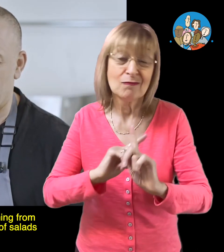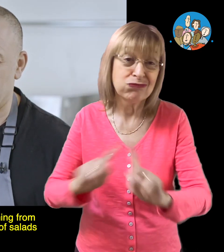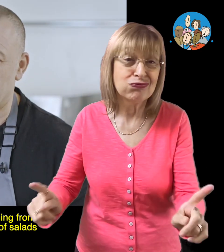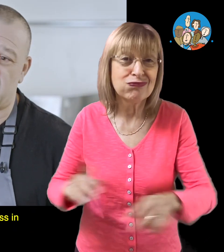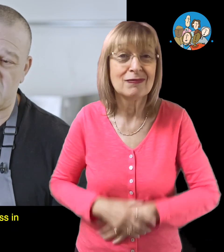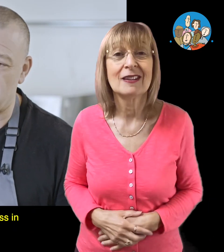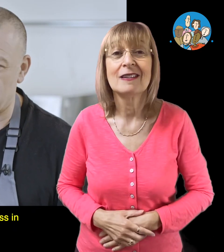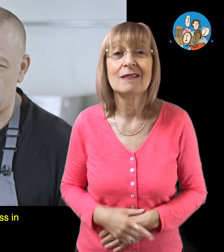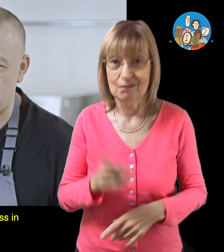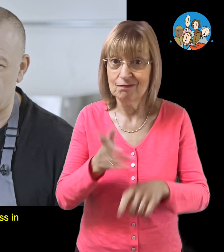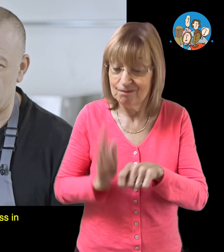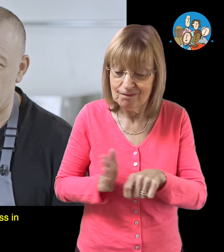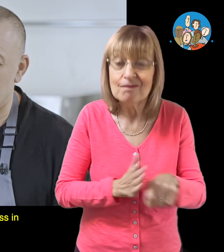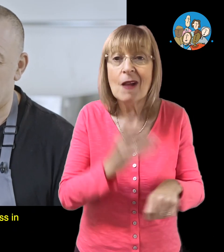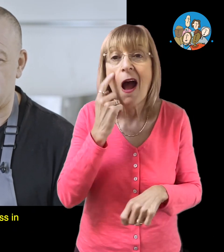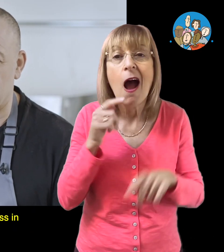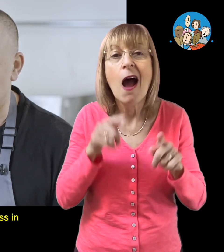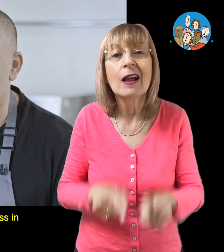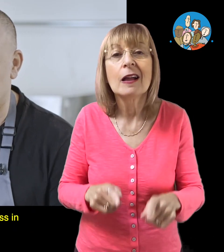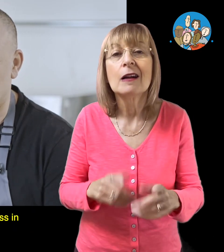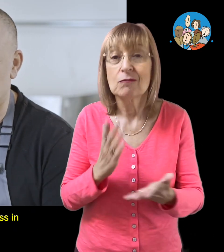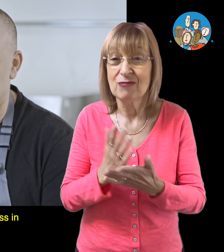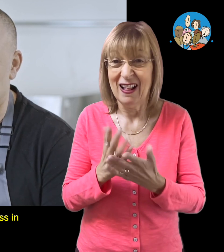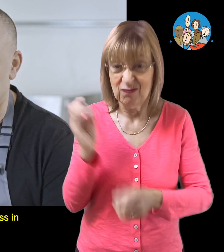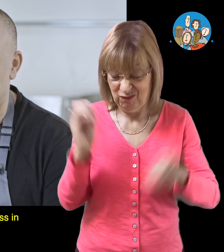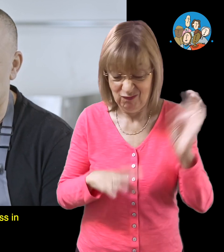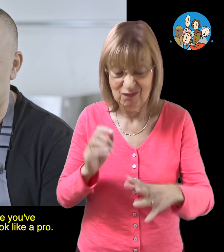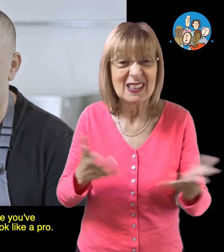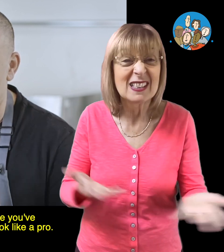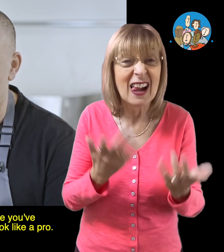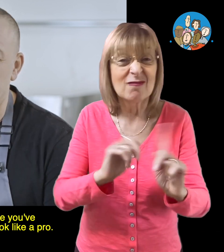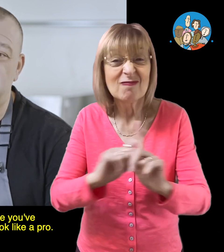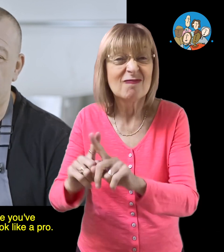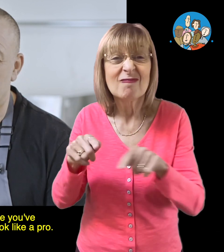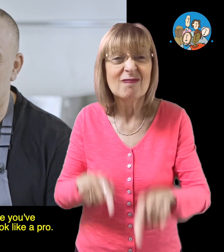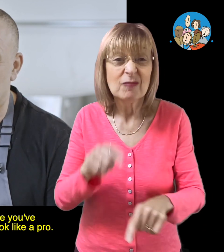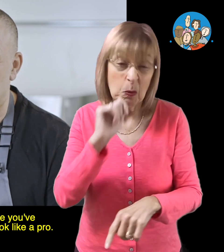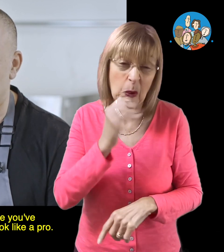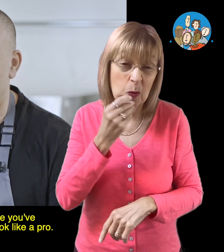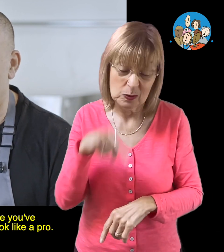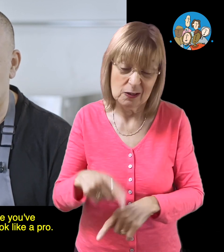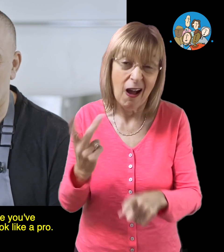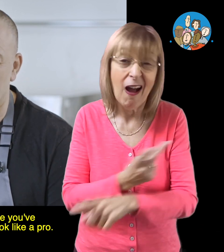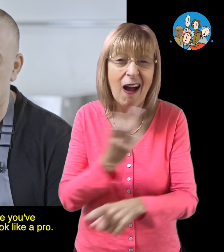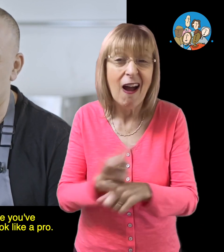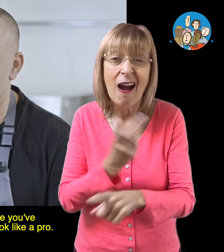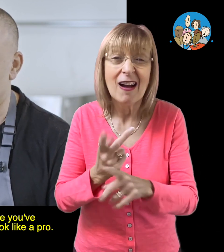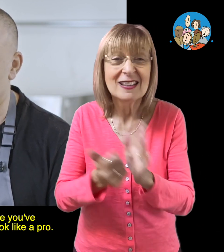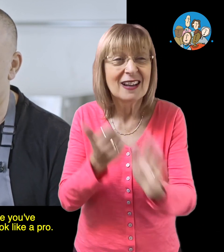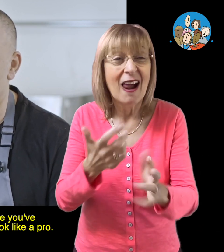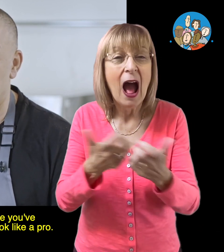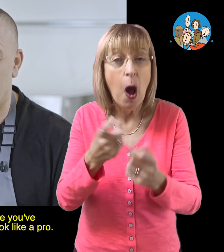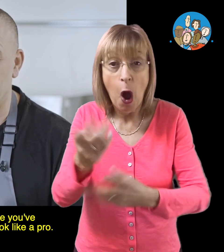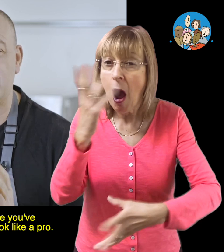of salads that you can slice your onions on just to toss in through the salads and stuff. So you'll be using this technique all the time once